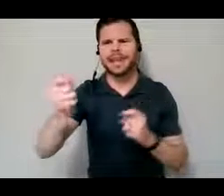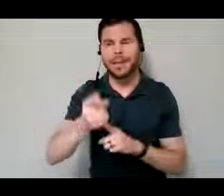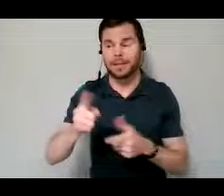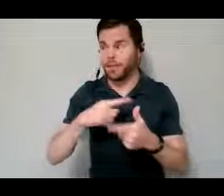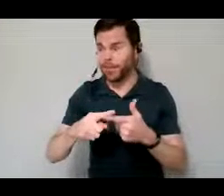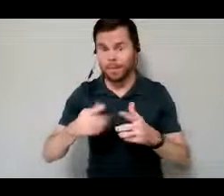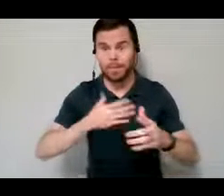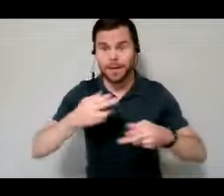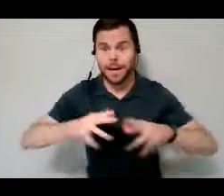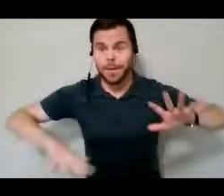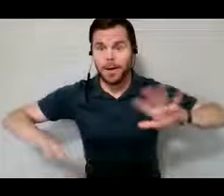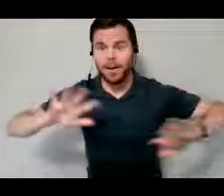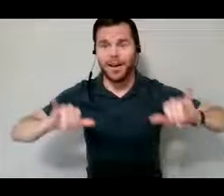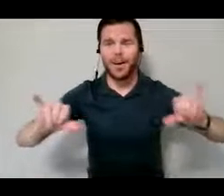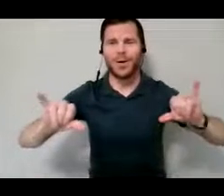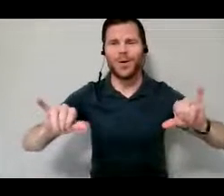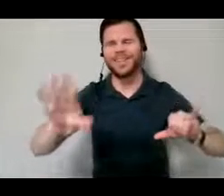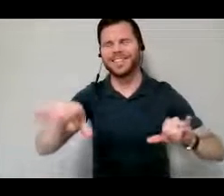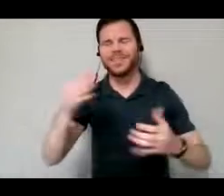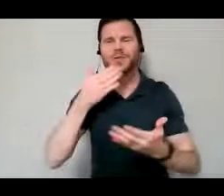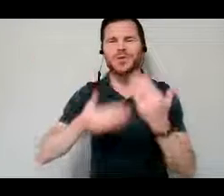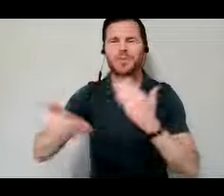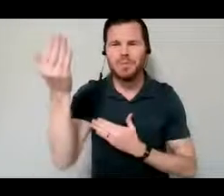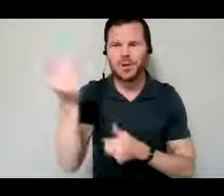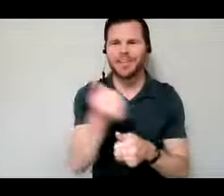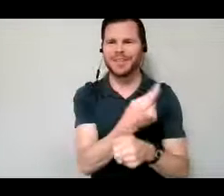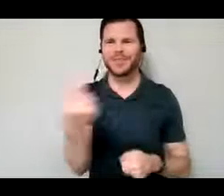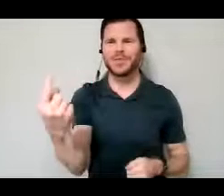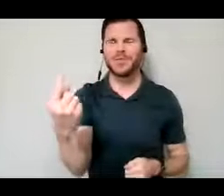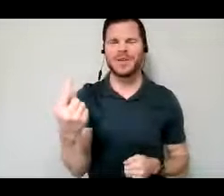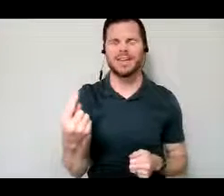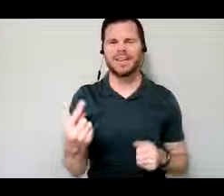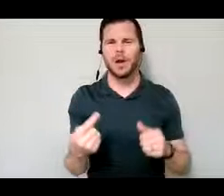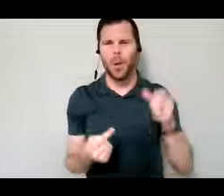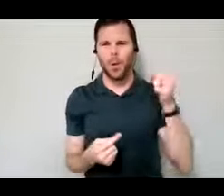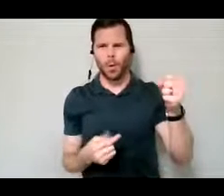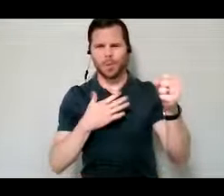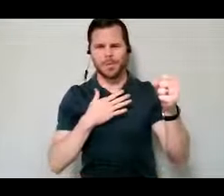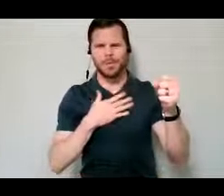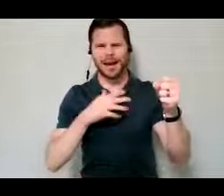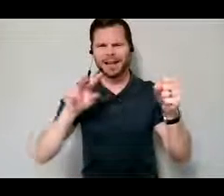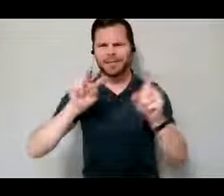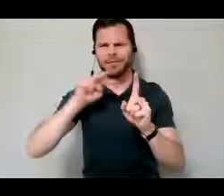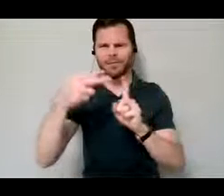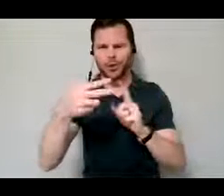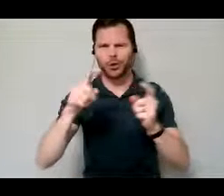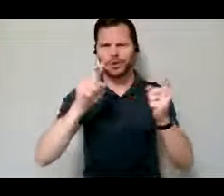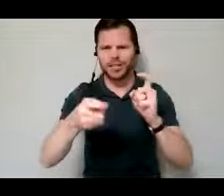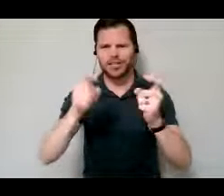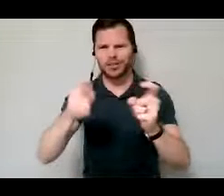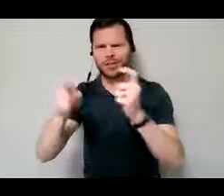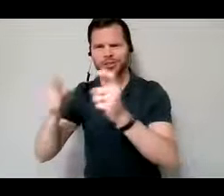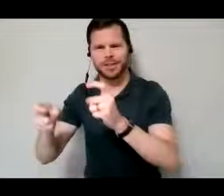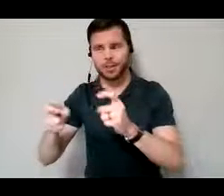name. Good morning, everyone. Give me 1 second. My view keeps changing. Okay. Can I